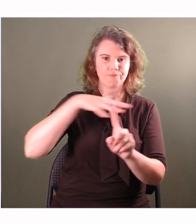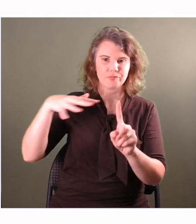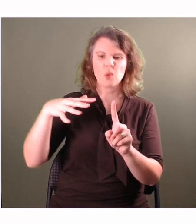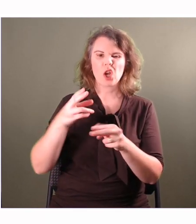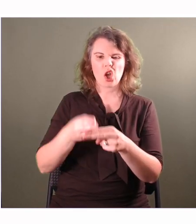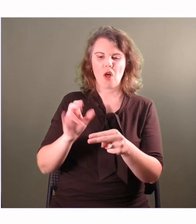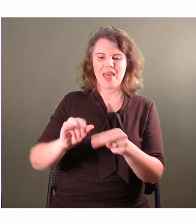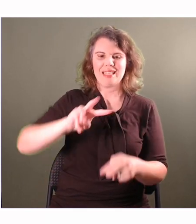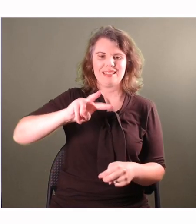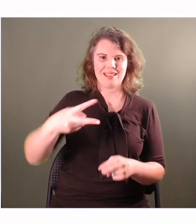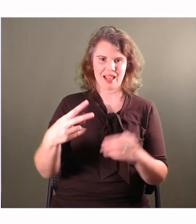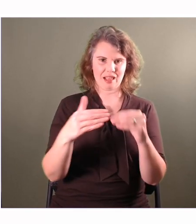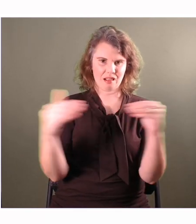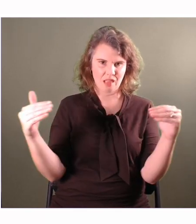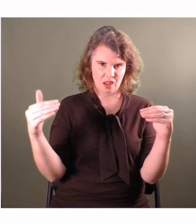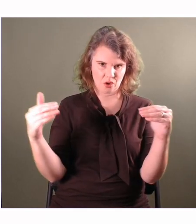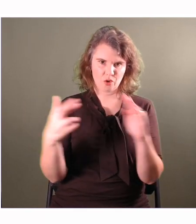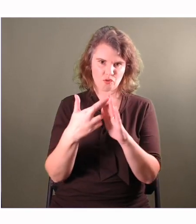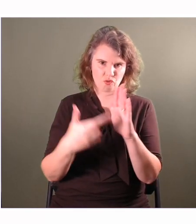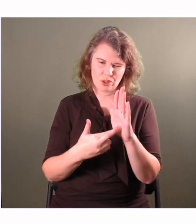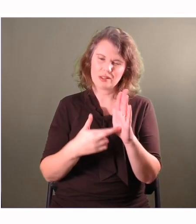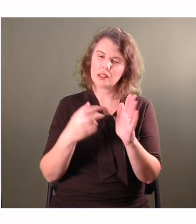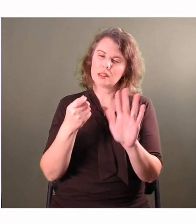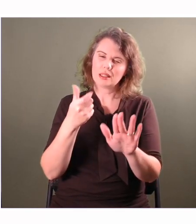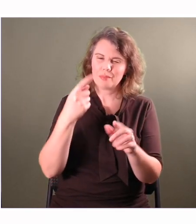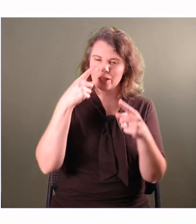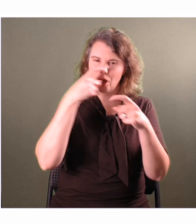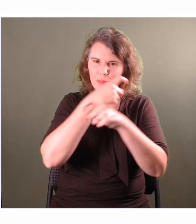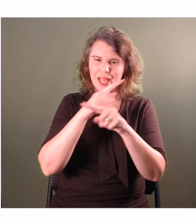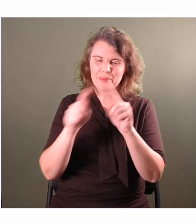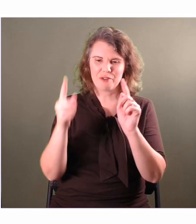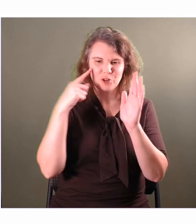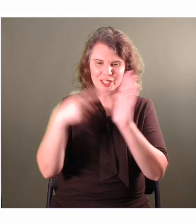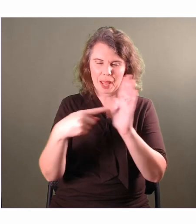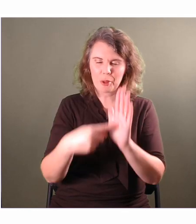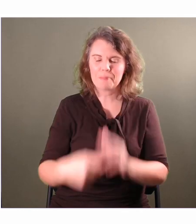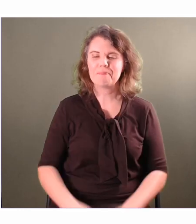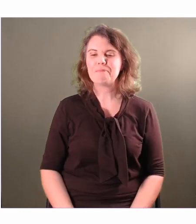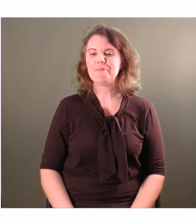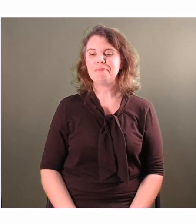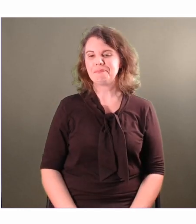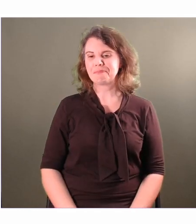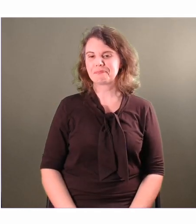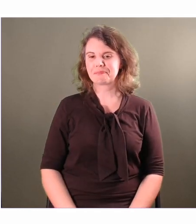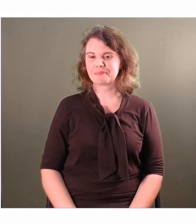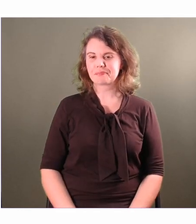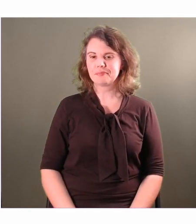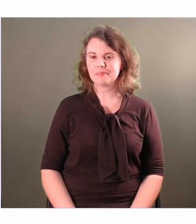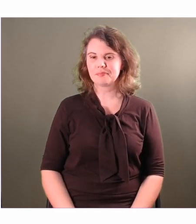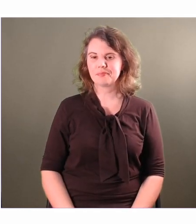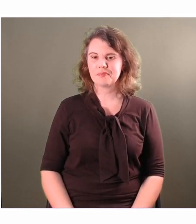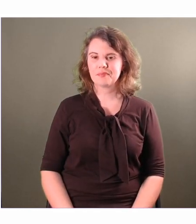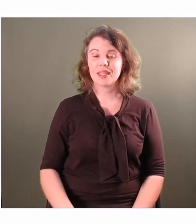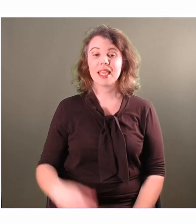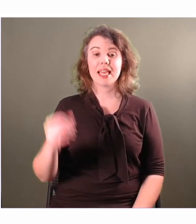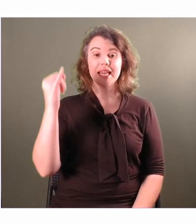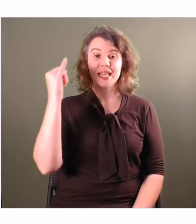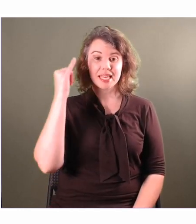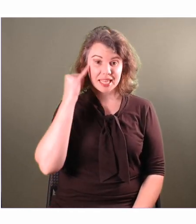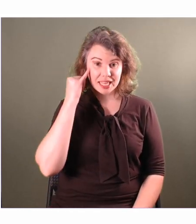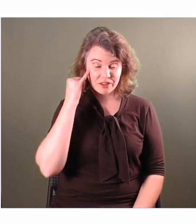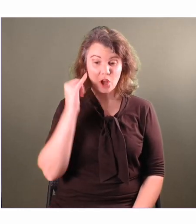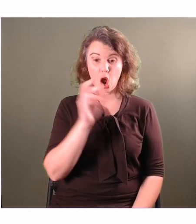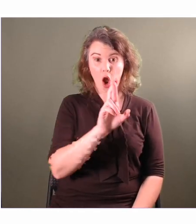call these second-order rules. And this is a little complicated, but I'll go through it. If there's a